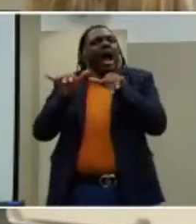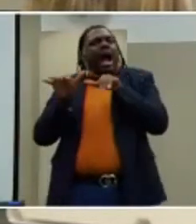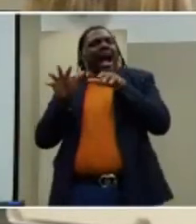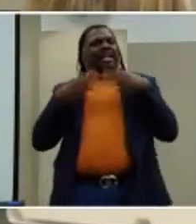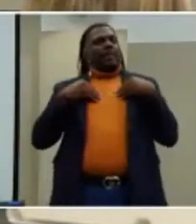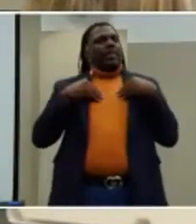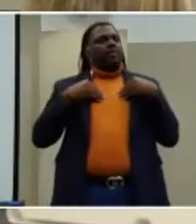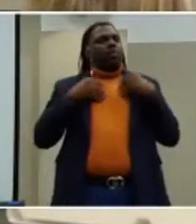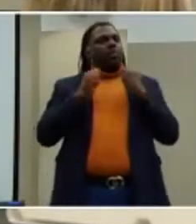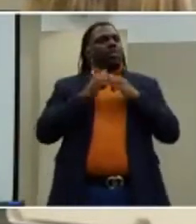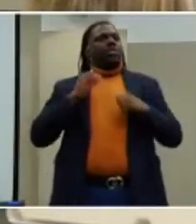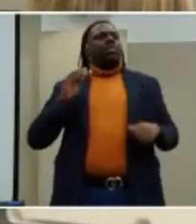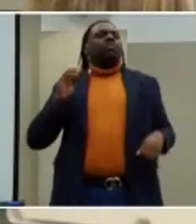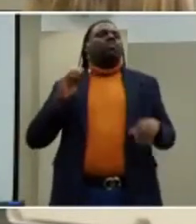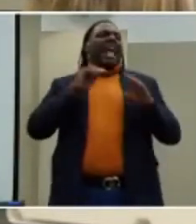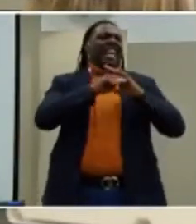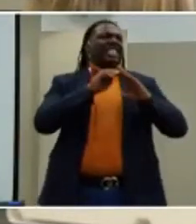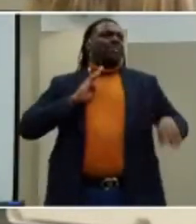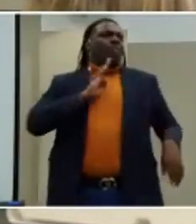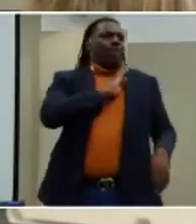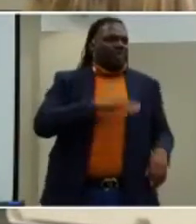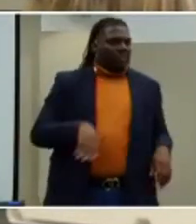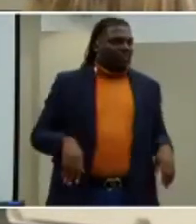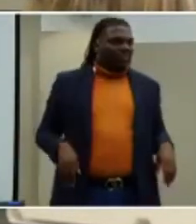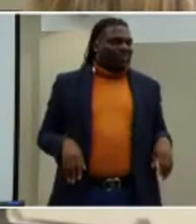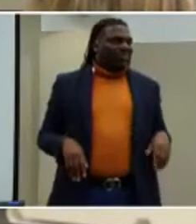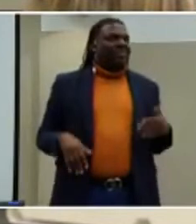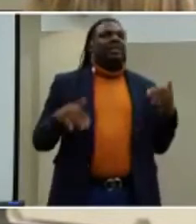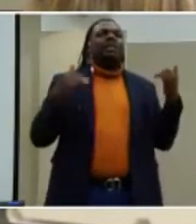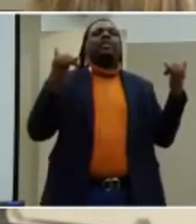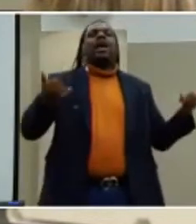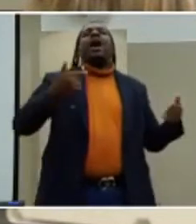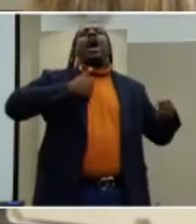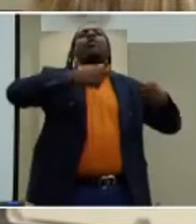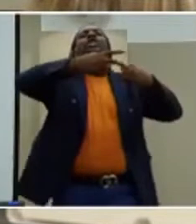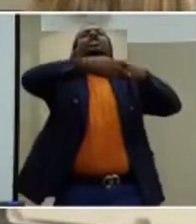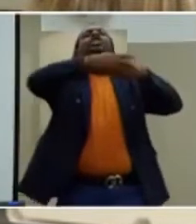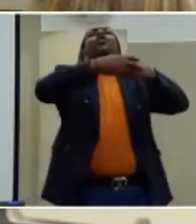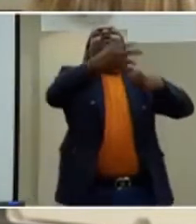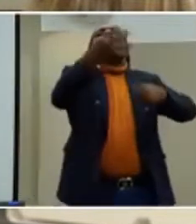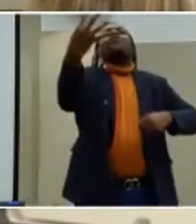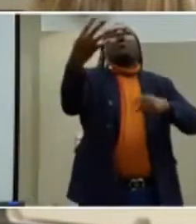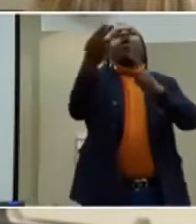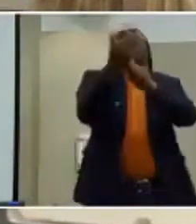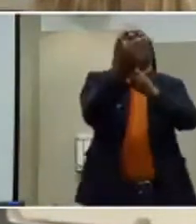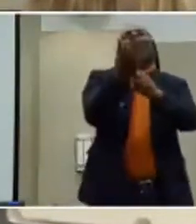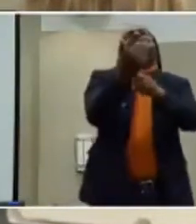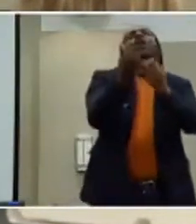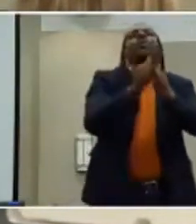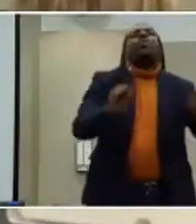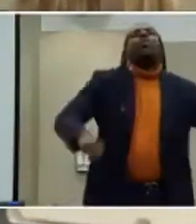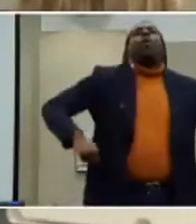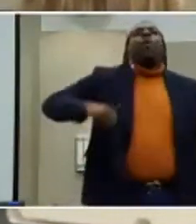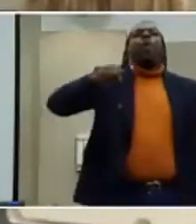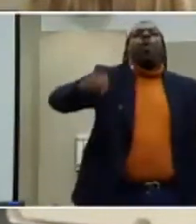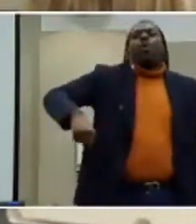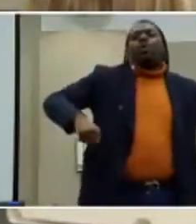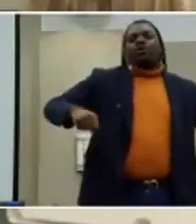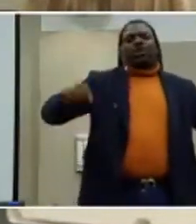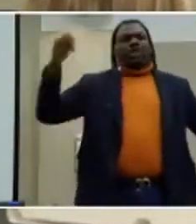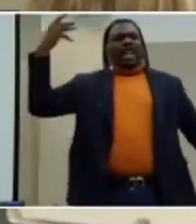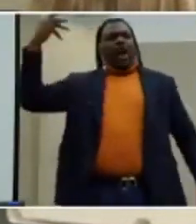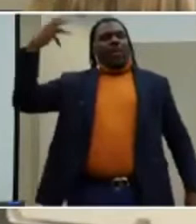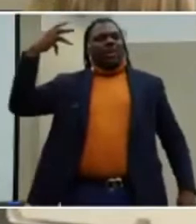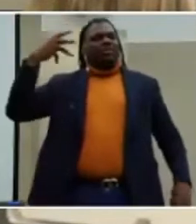Access Board. I represented that I reserved 4 hotel rooms with roll-in showers, but in 2